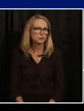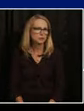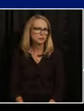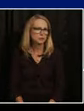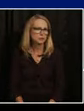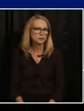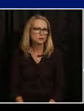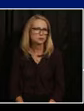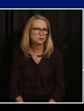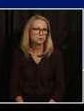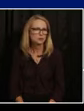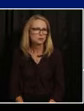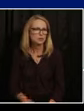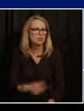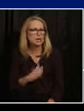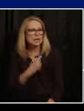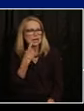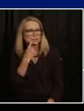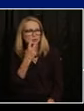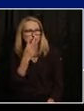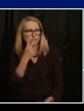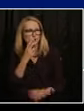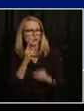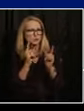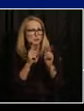that one. I saw it on the small screen.